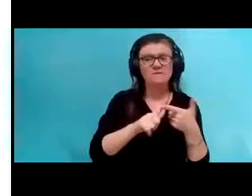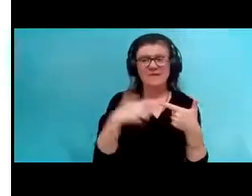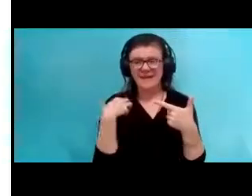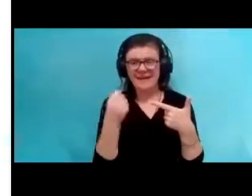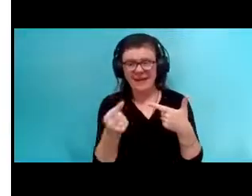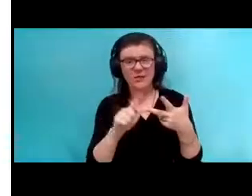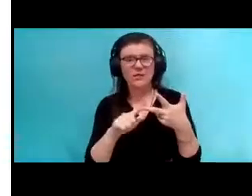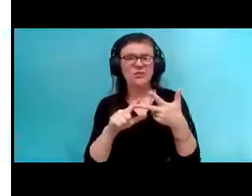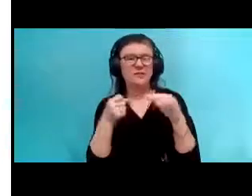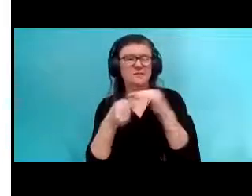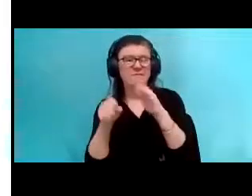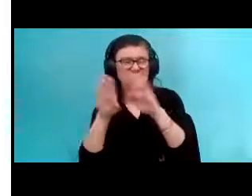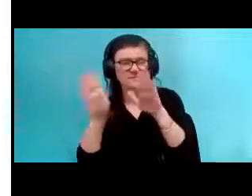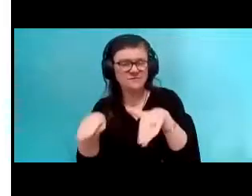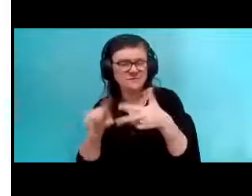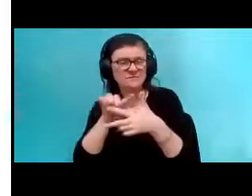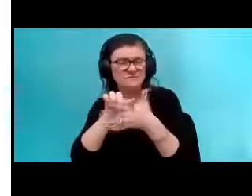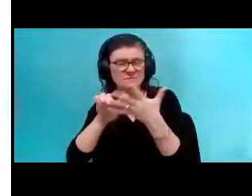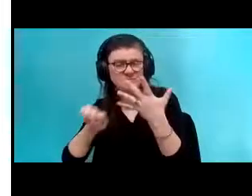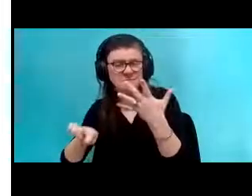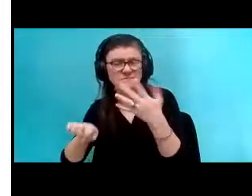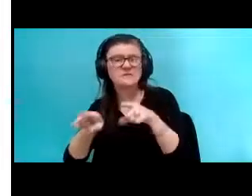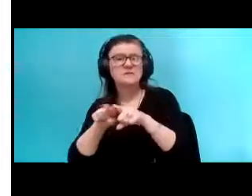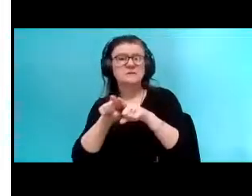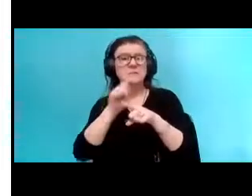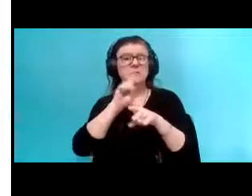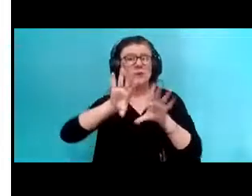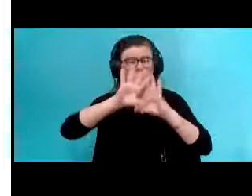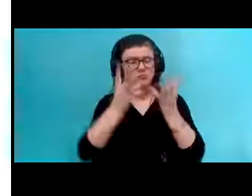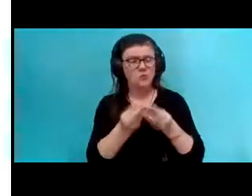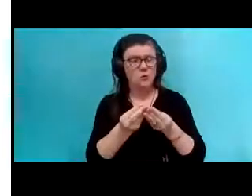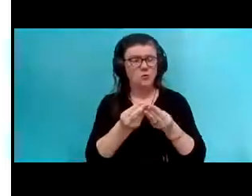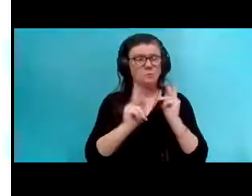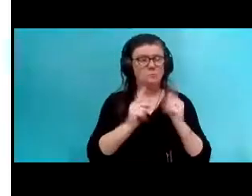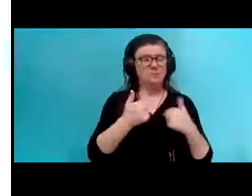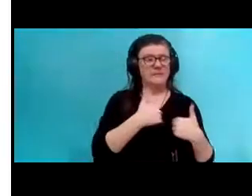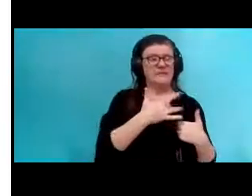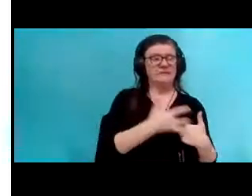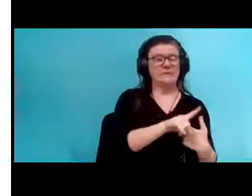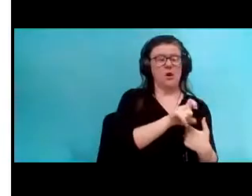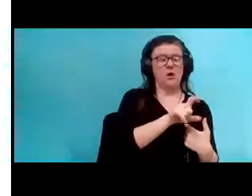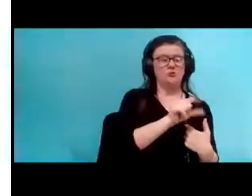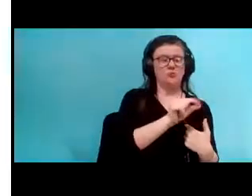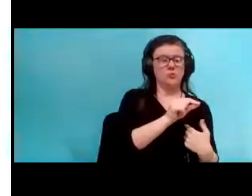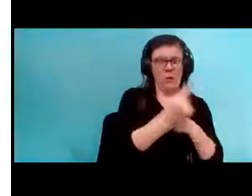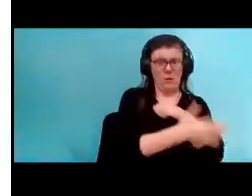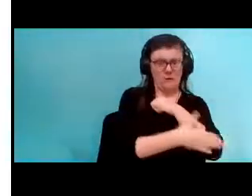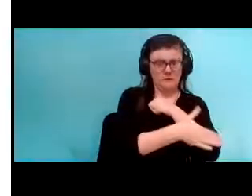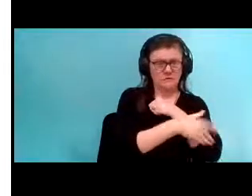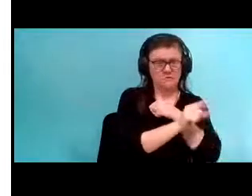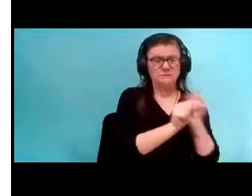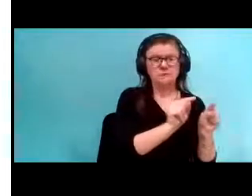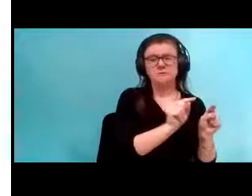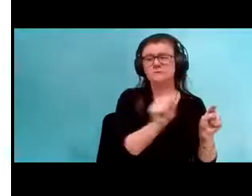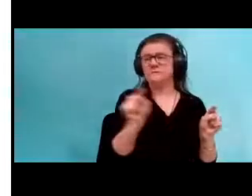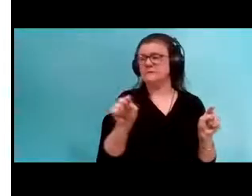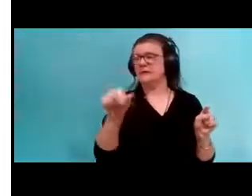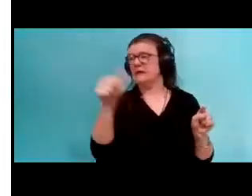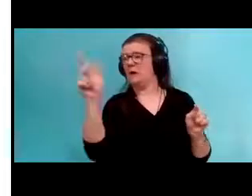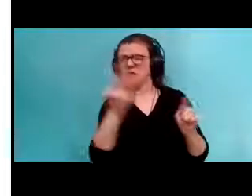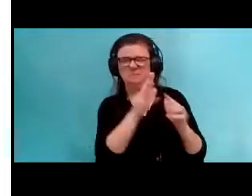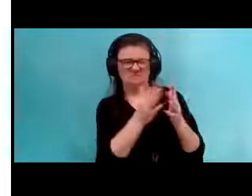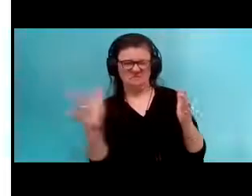needs. Our total sample size range from 120 and depending on the context and specific